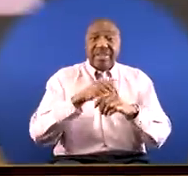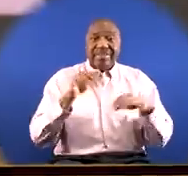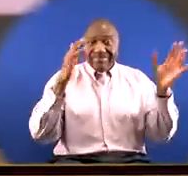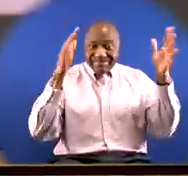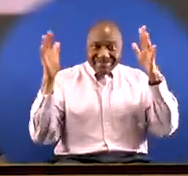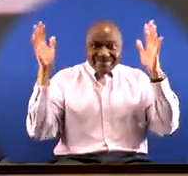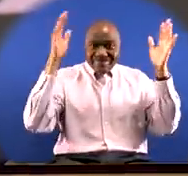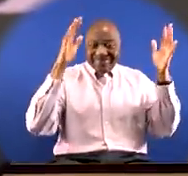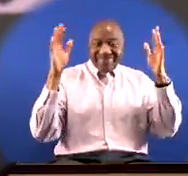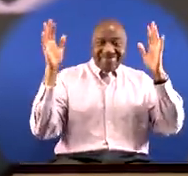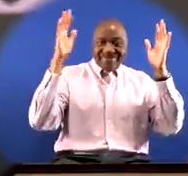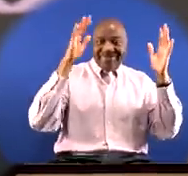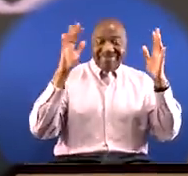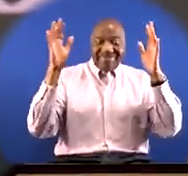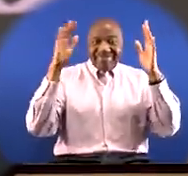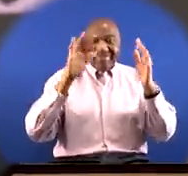giving.